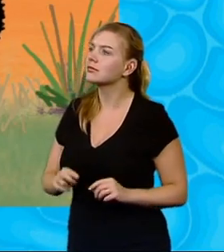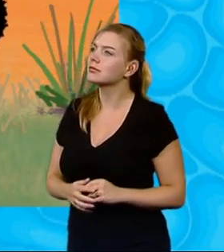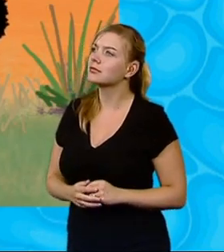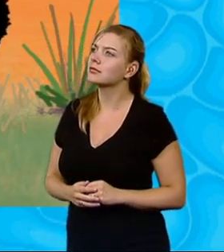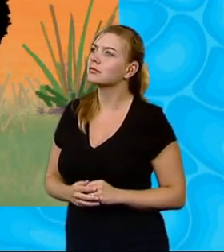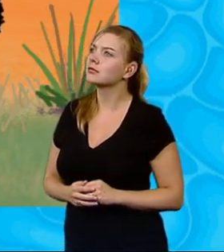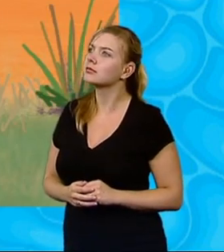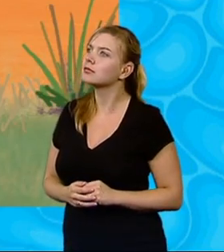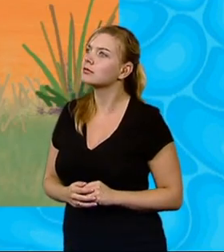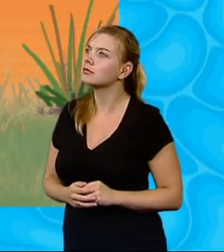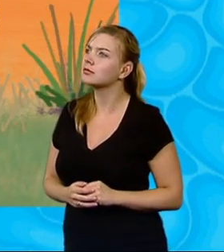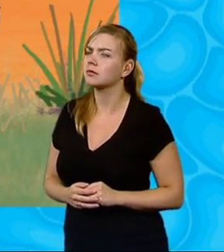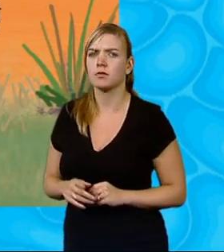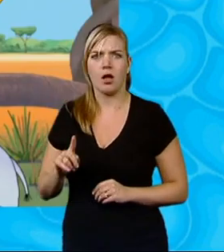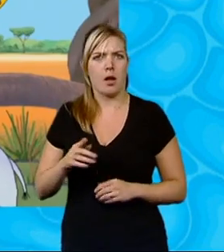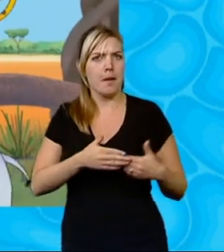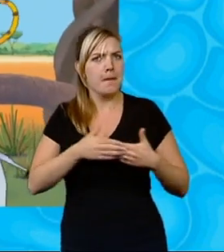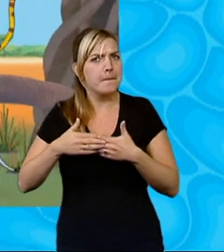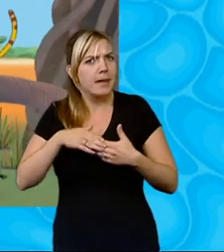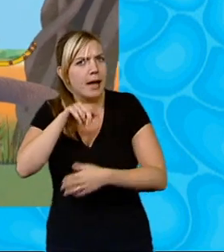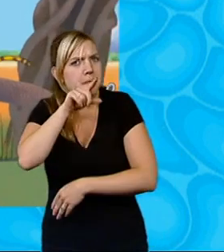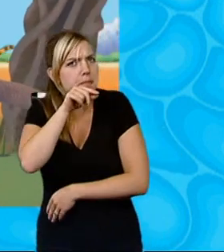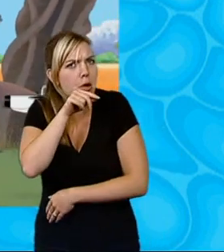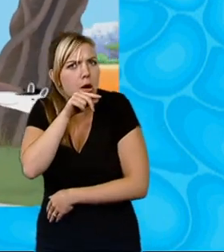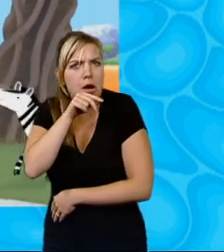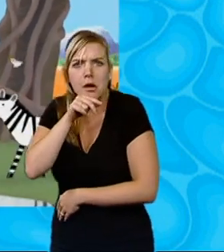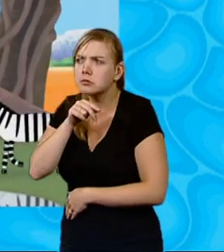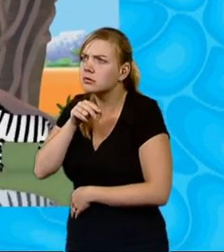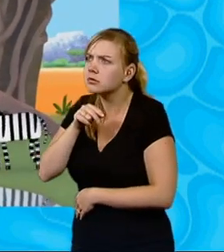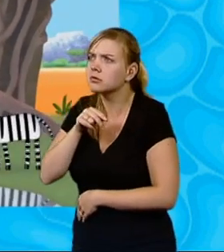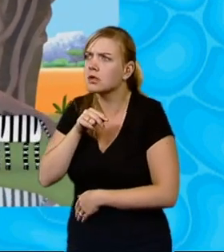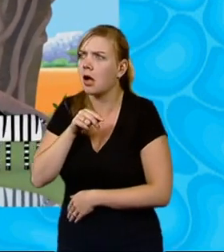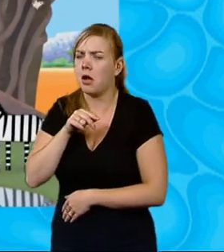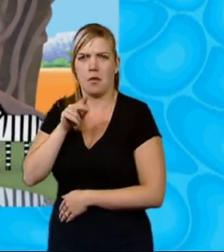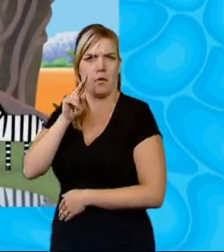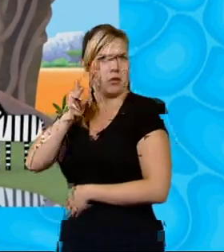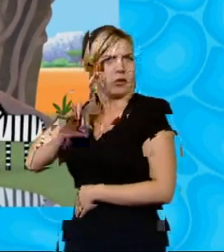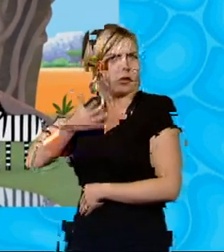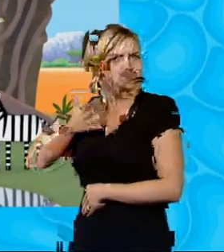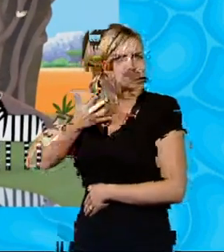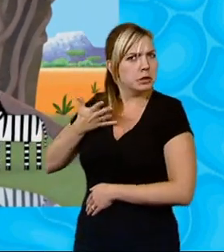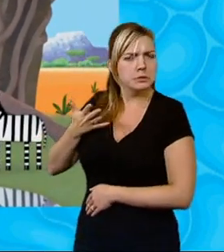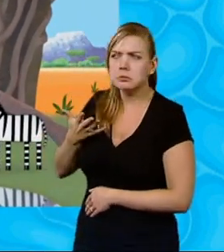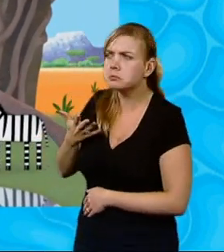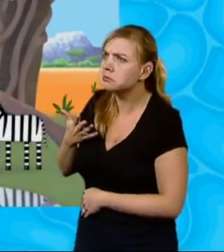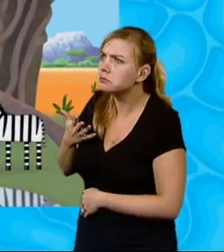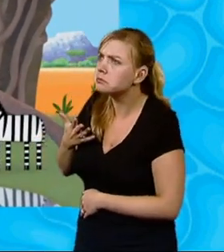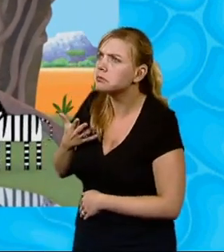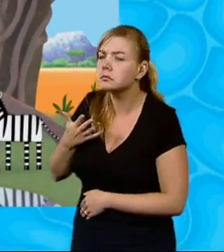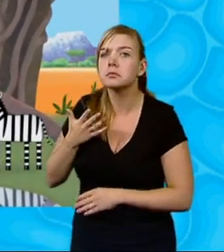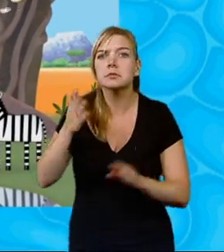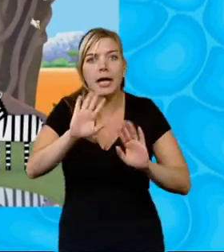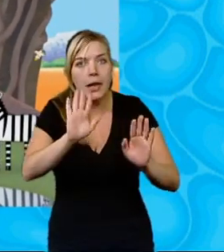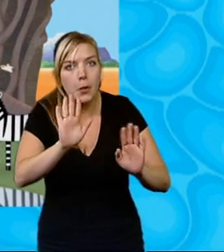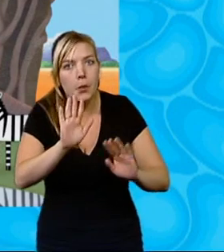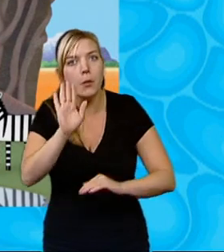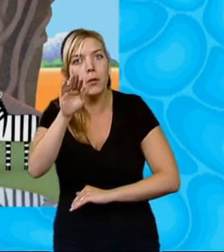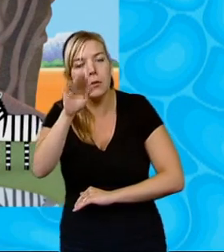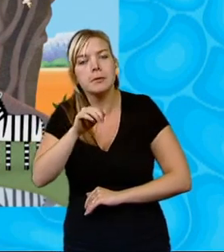Looks like a couple of baby birds. Yes, and they seem upset. Hello, little birds.